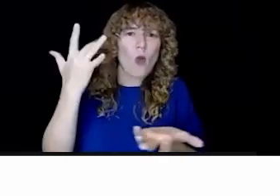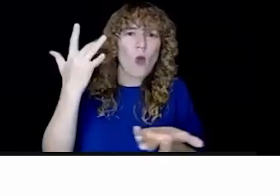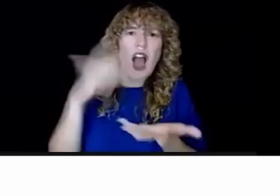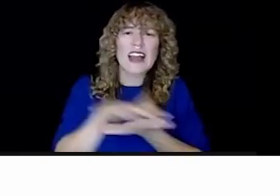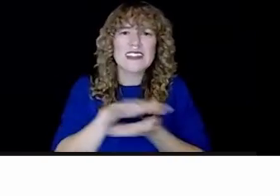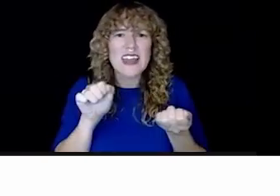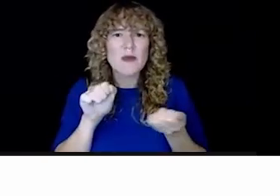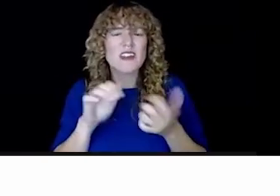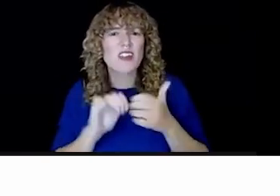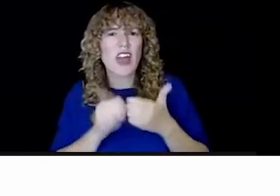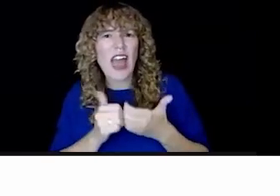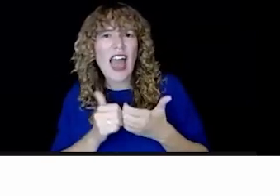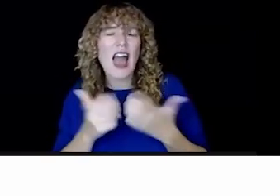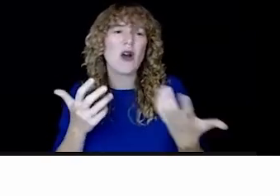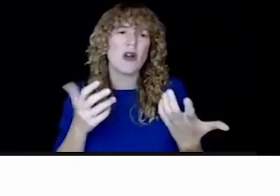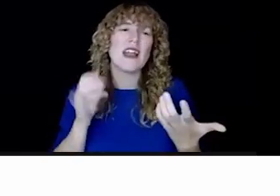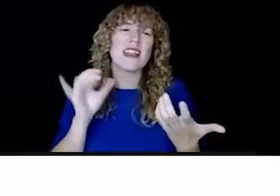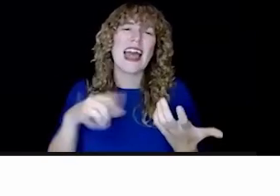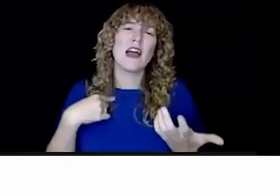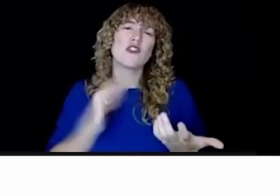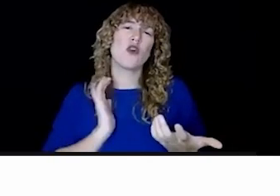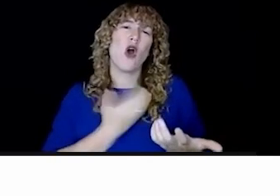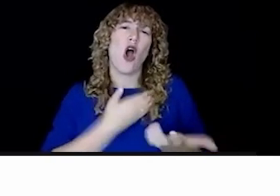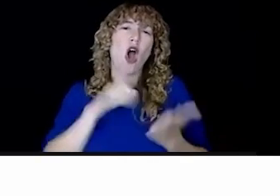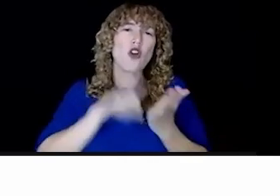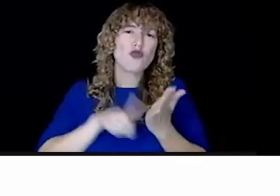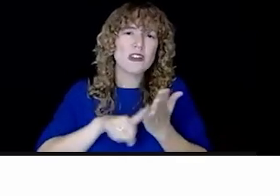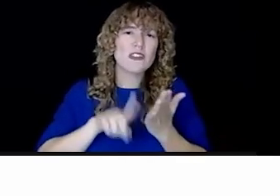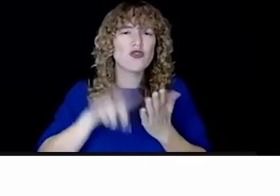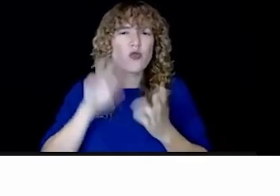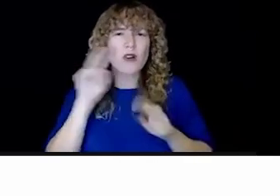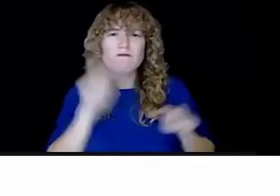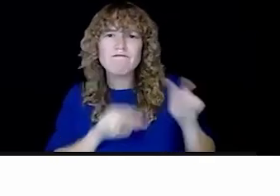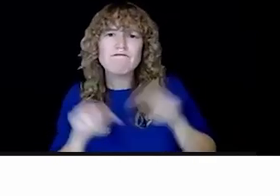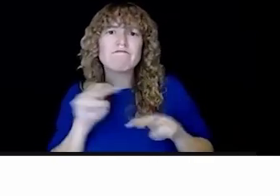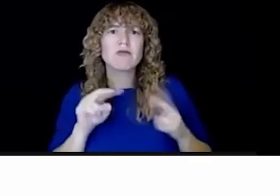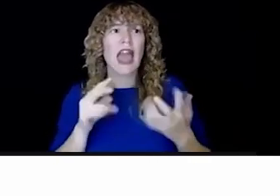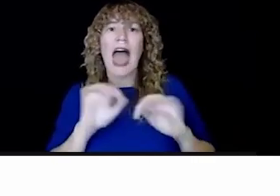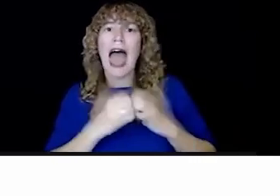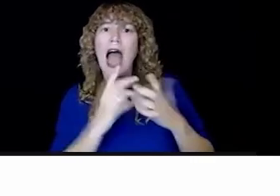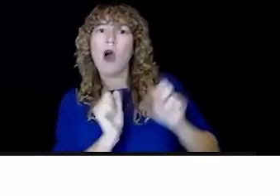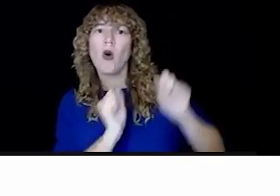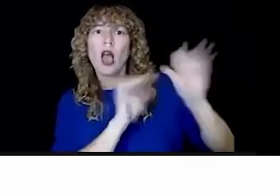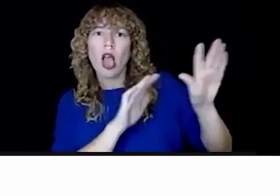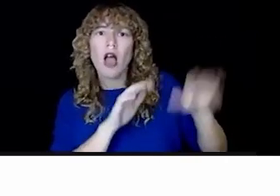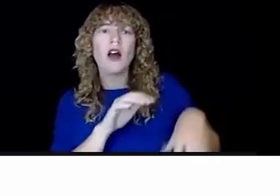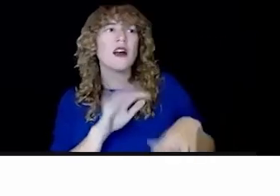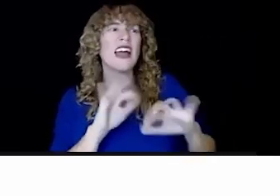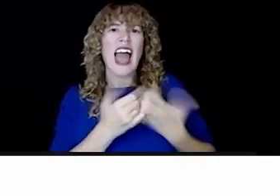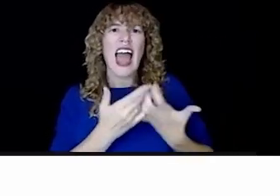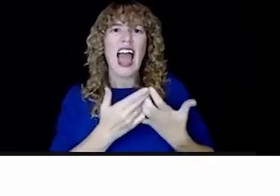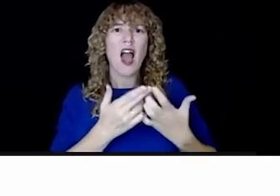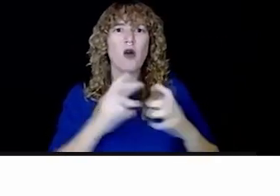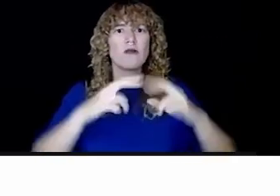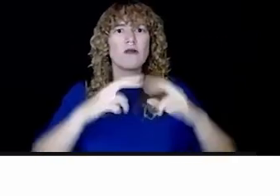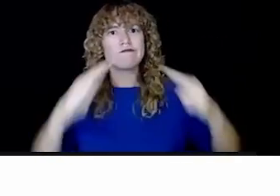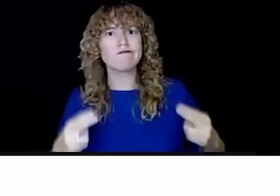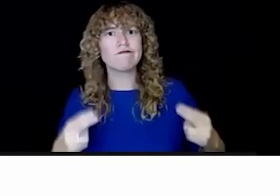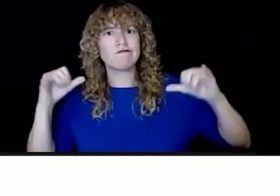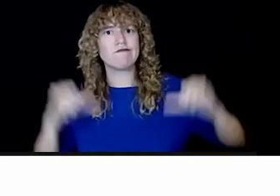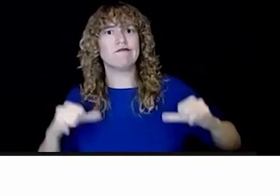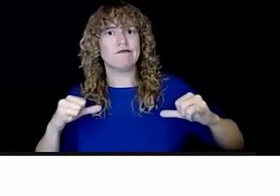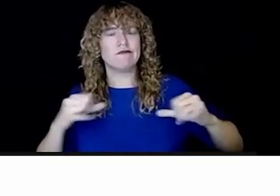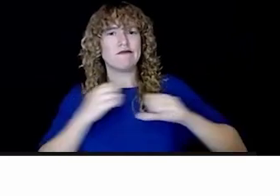research really wants to look at, for example, securement methods, loading and unloading, employee training, workplace